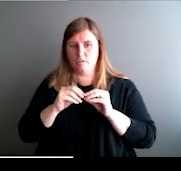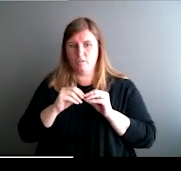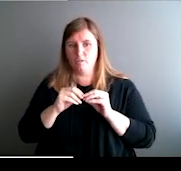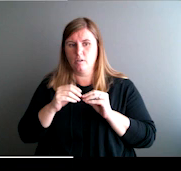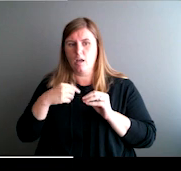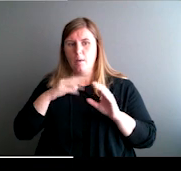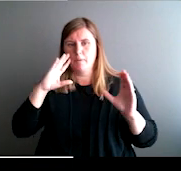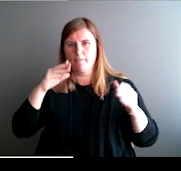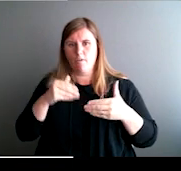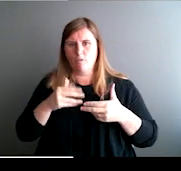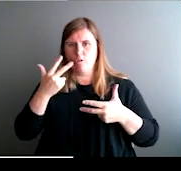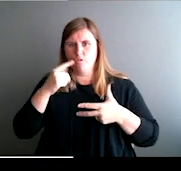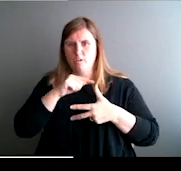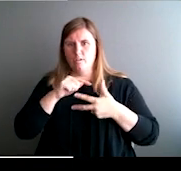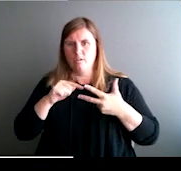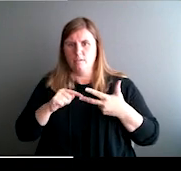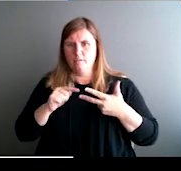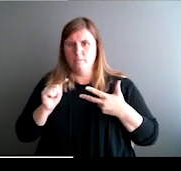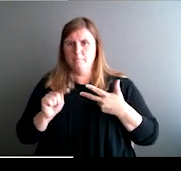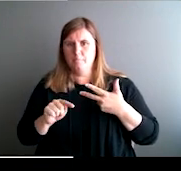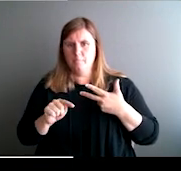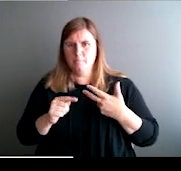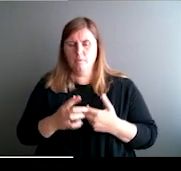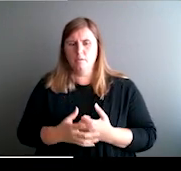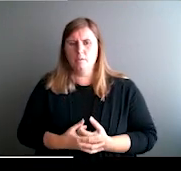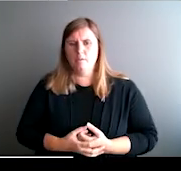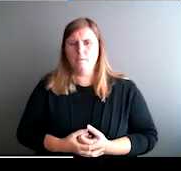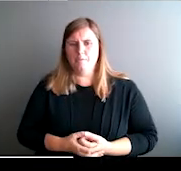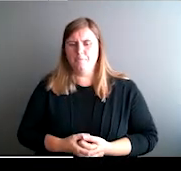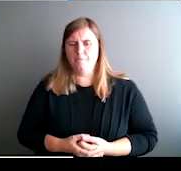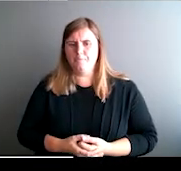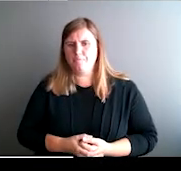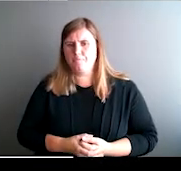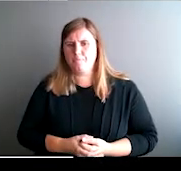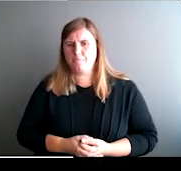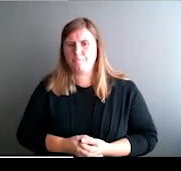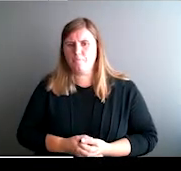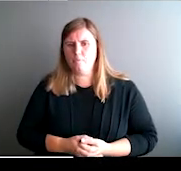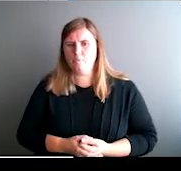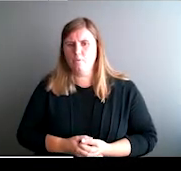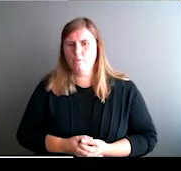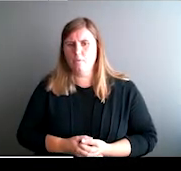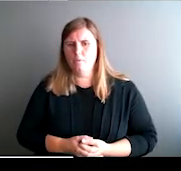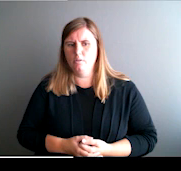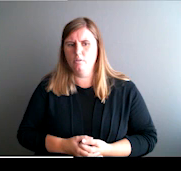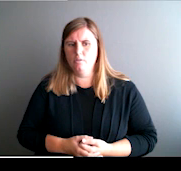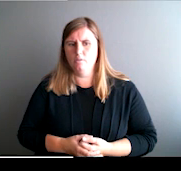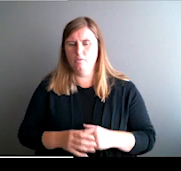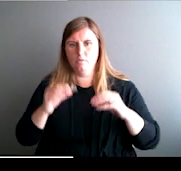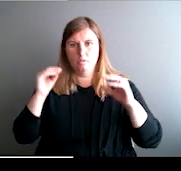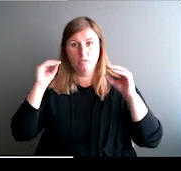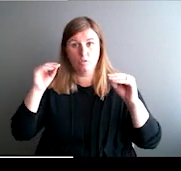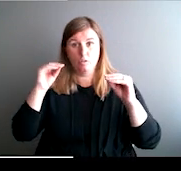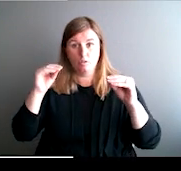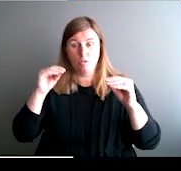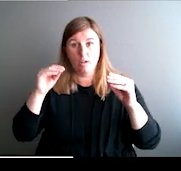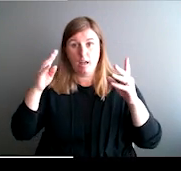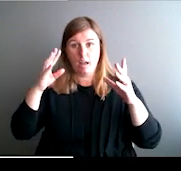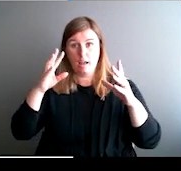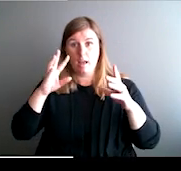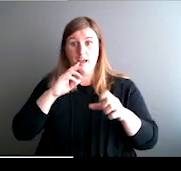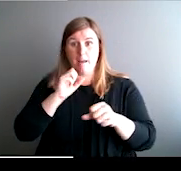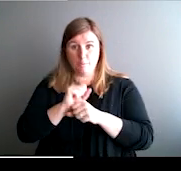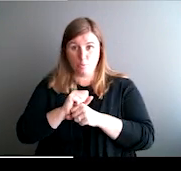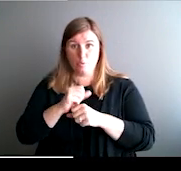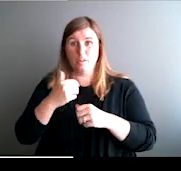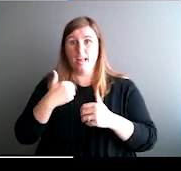will be focusing on the three highlighted here. I do want to be clear that instruction absolutely has a